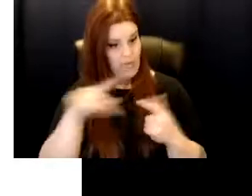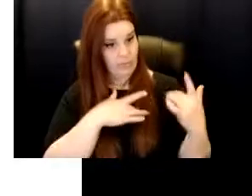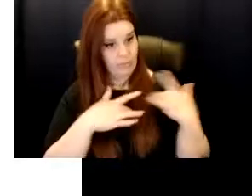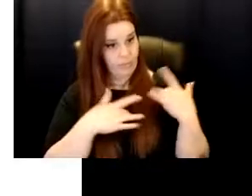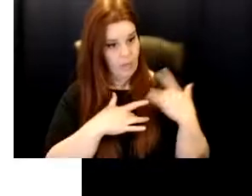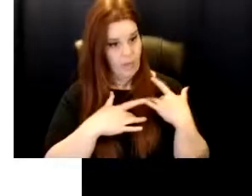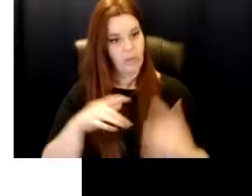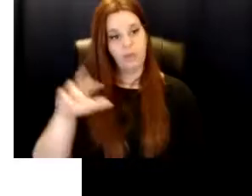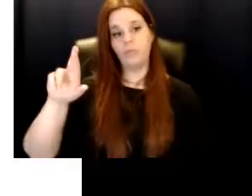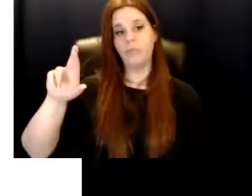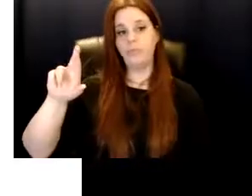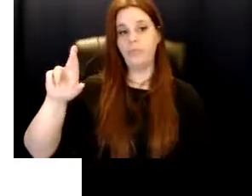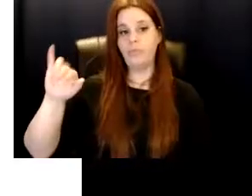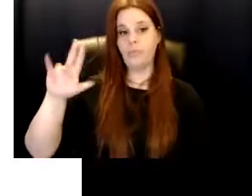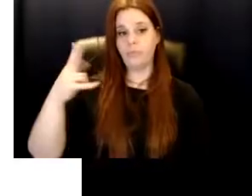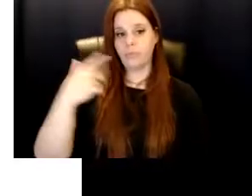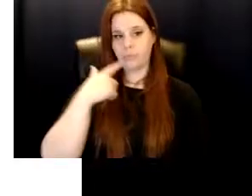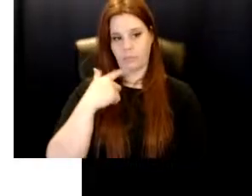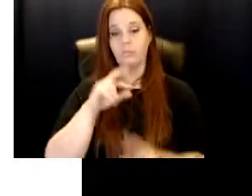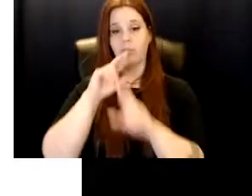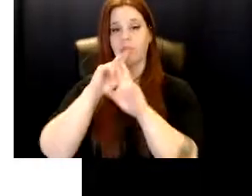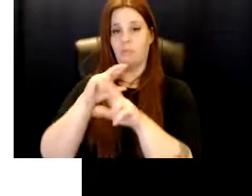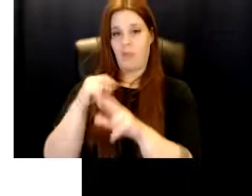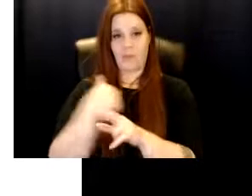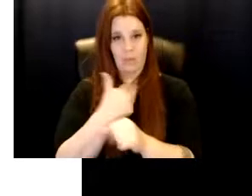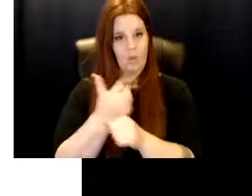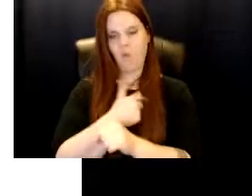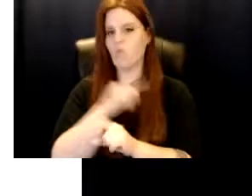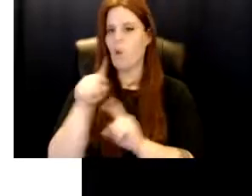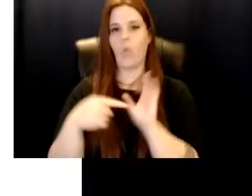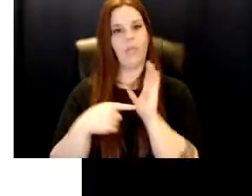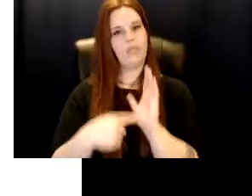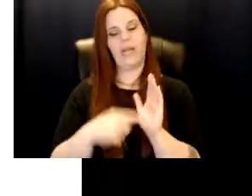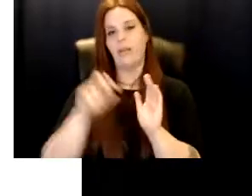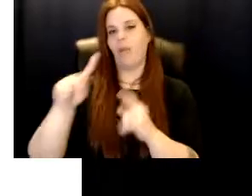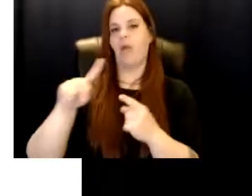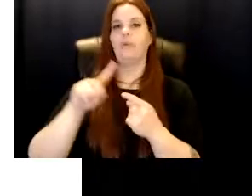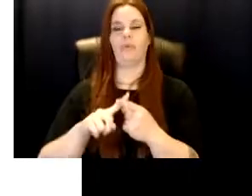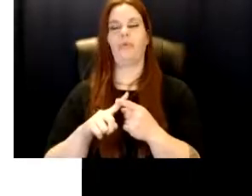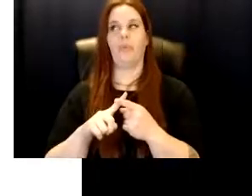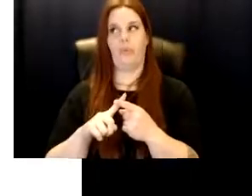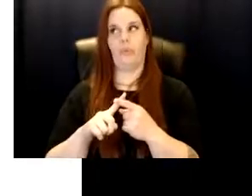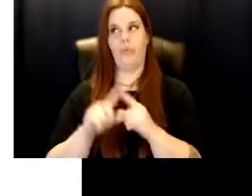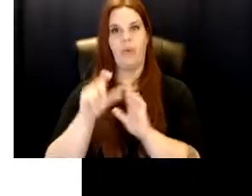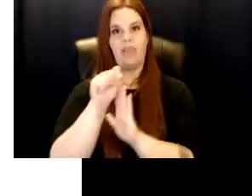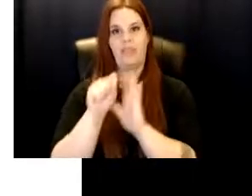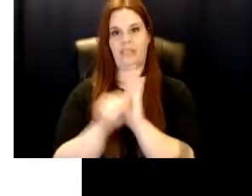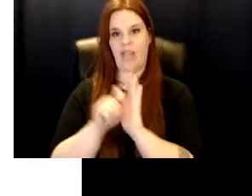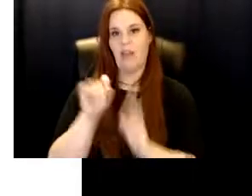The responses we have gotten, we've only presented it back to the state of